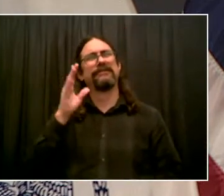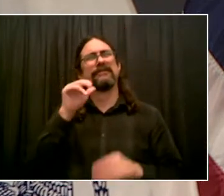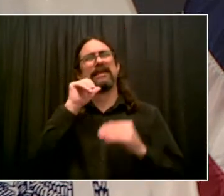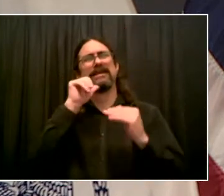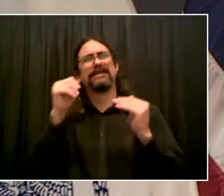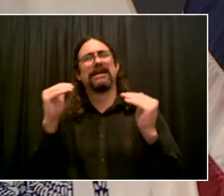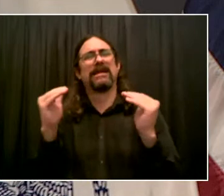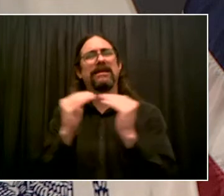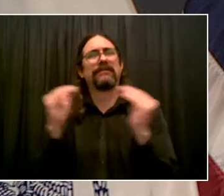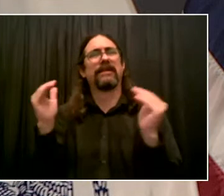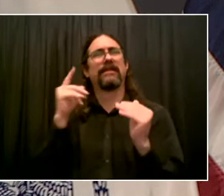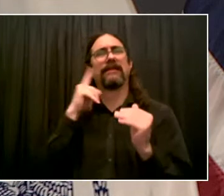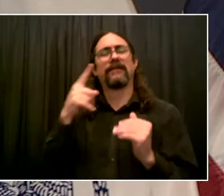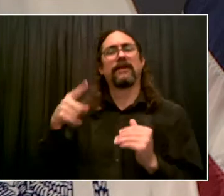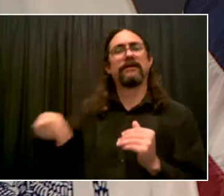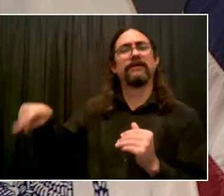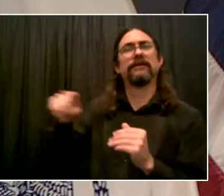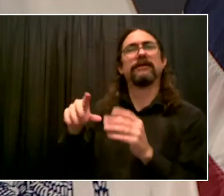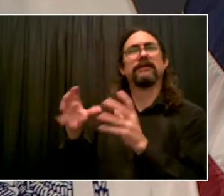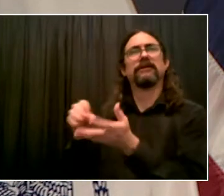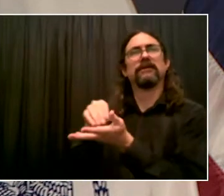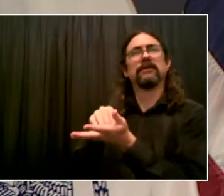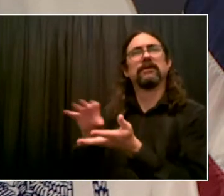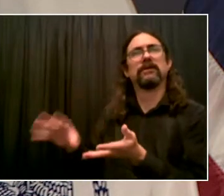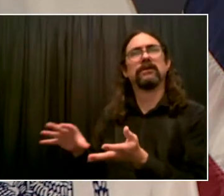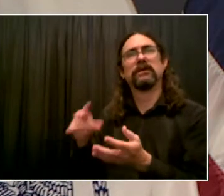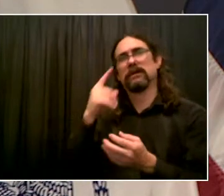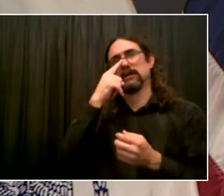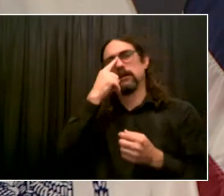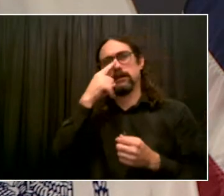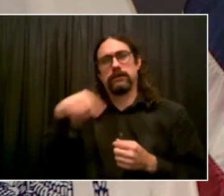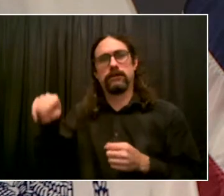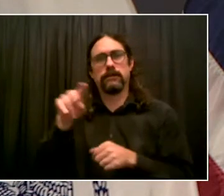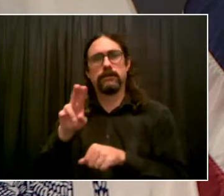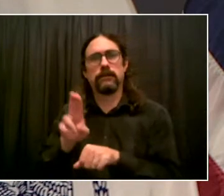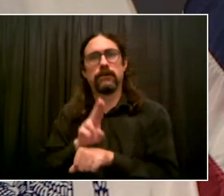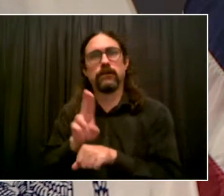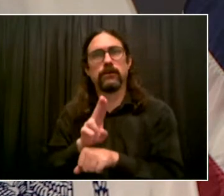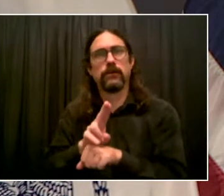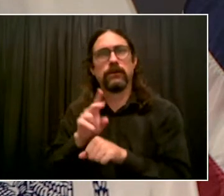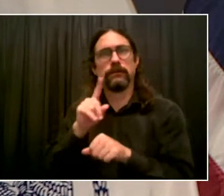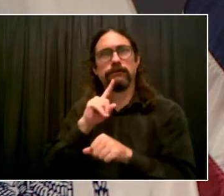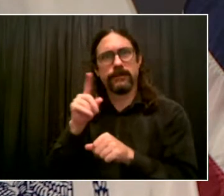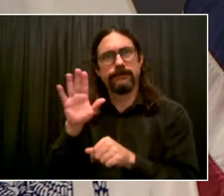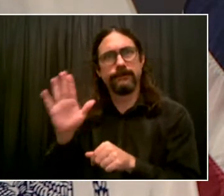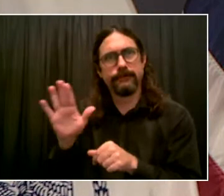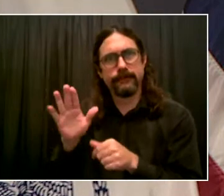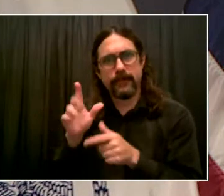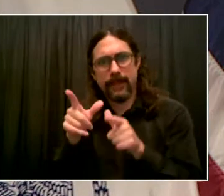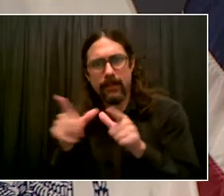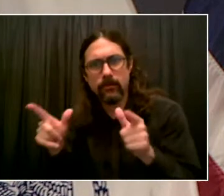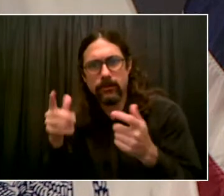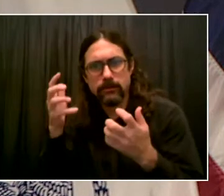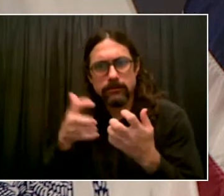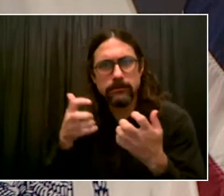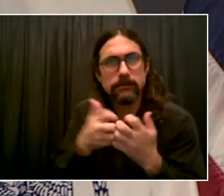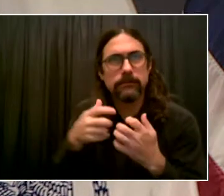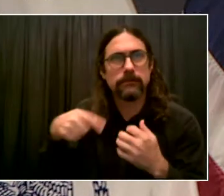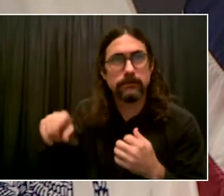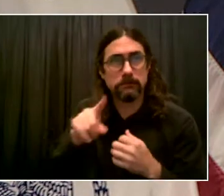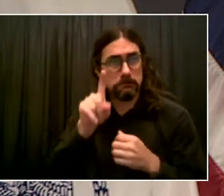who speak the different languages New York students require, and whether Commissioner Misha Ross-Porter and the DOE could take measures to ensure that